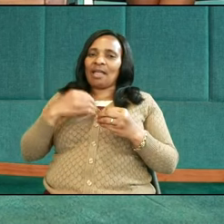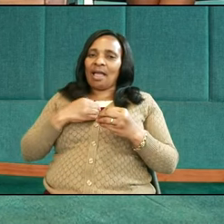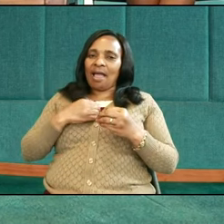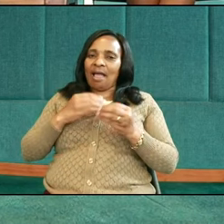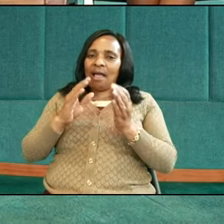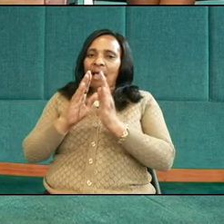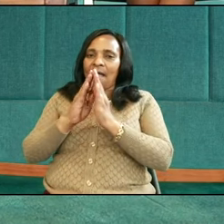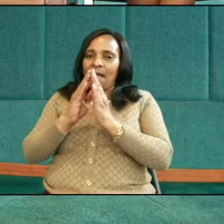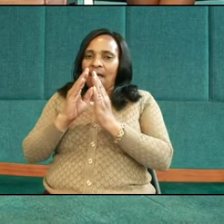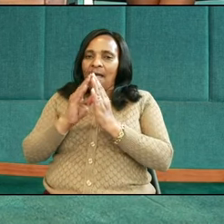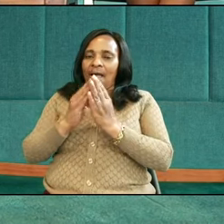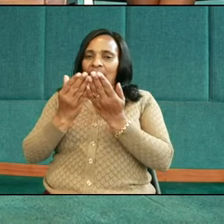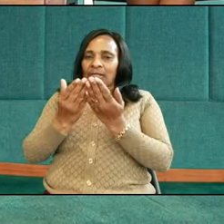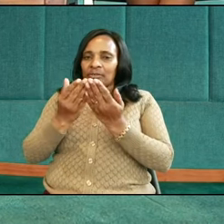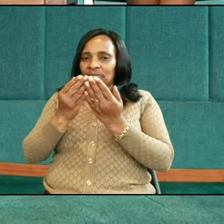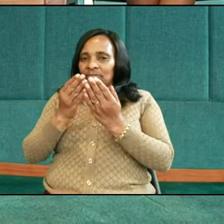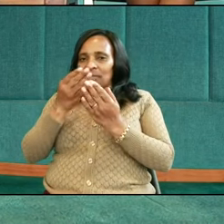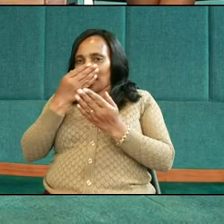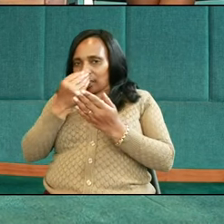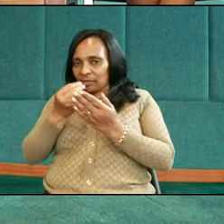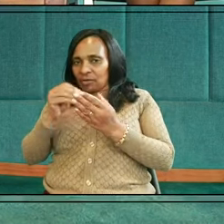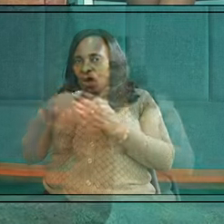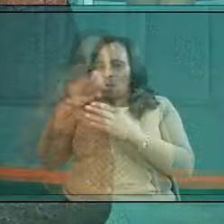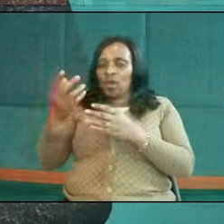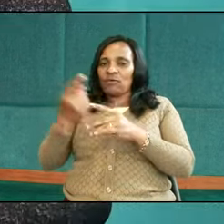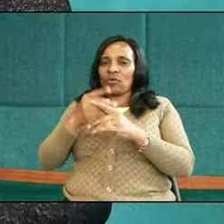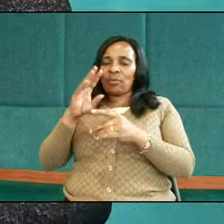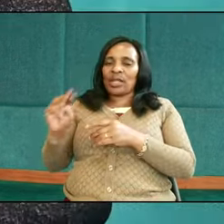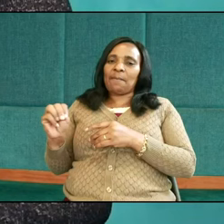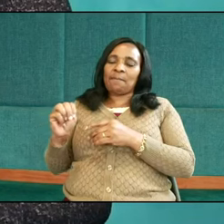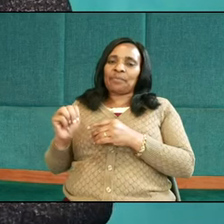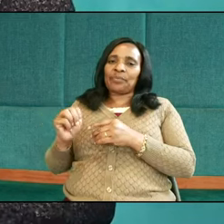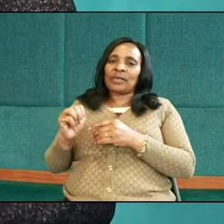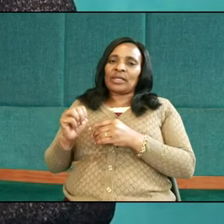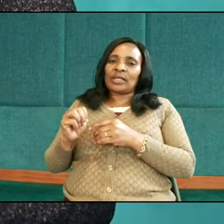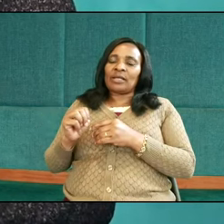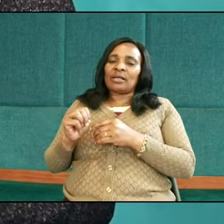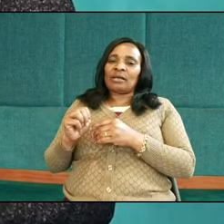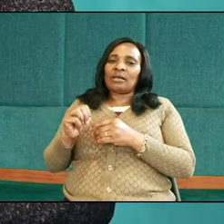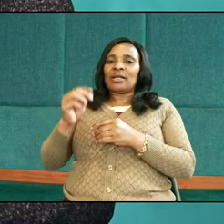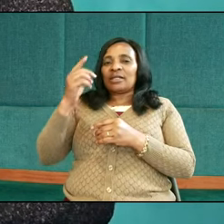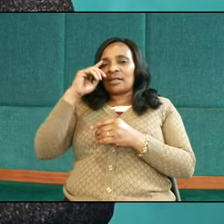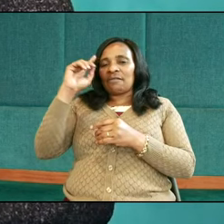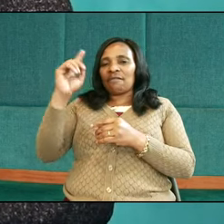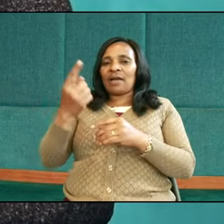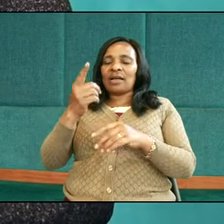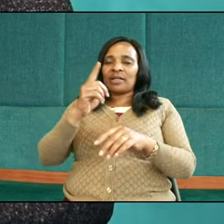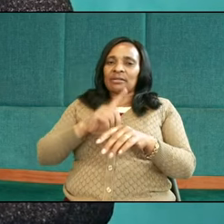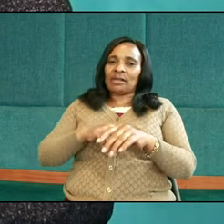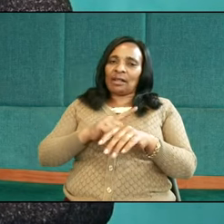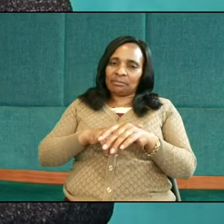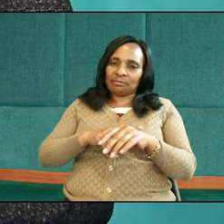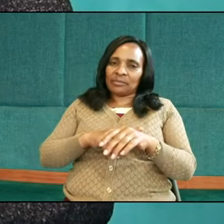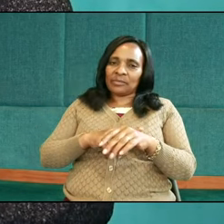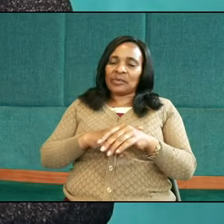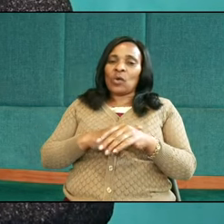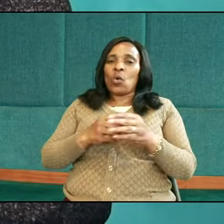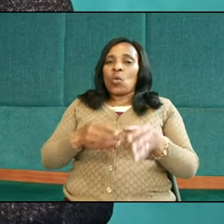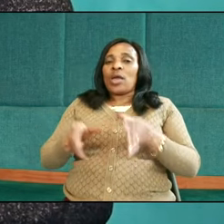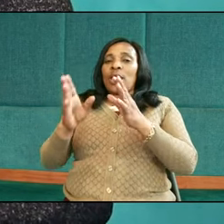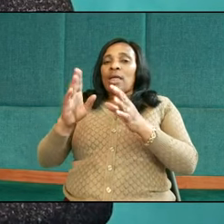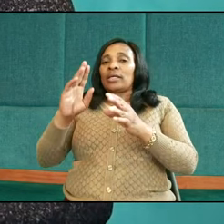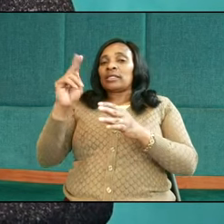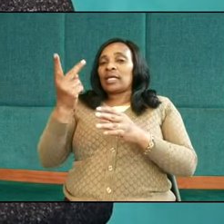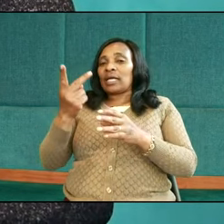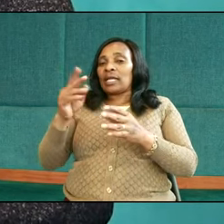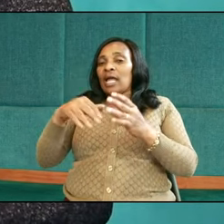away from them so that they couldn't see it. And then I think that's my first alternative. And the second one would be,